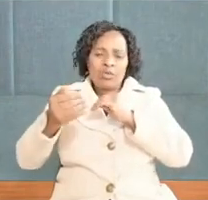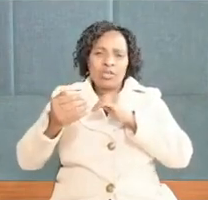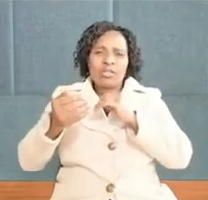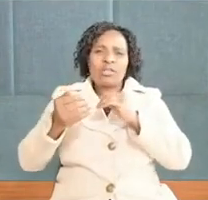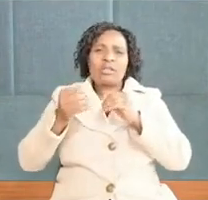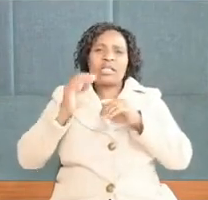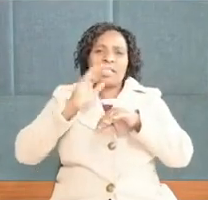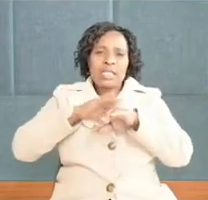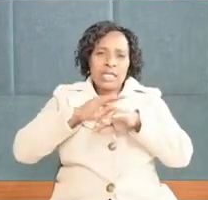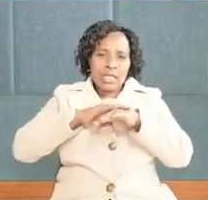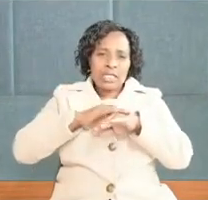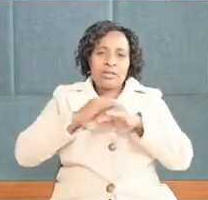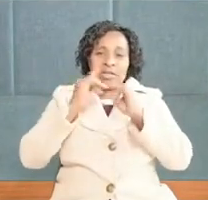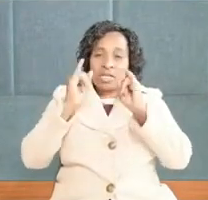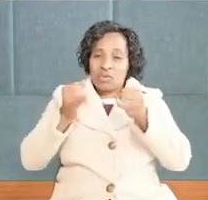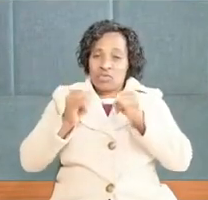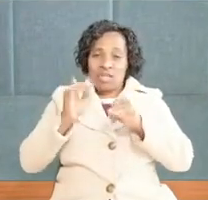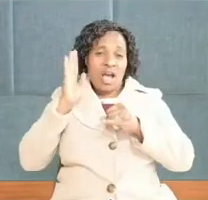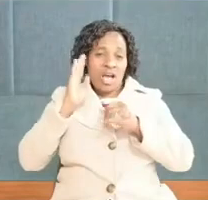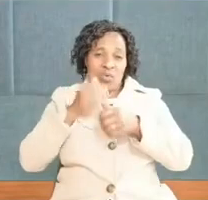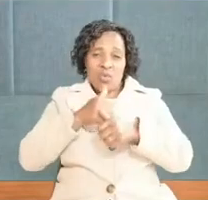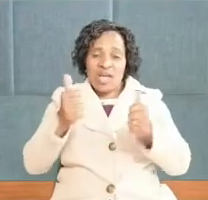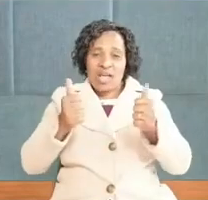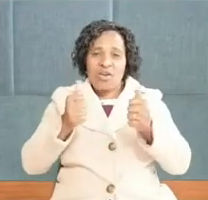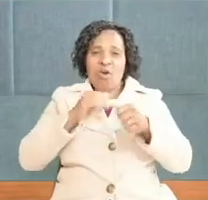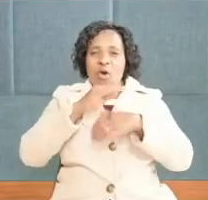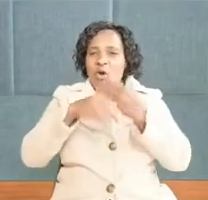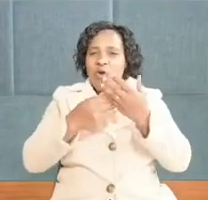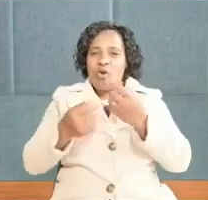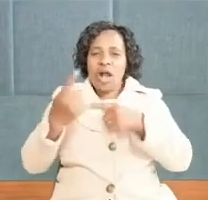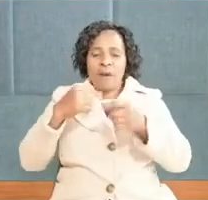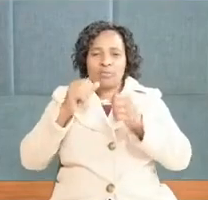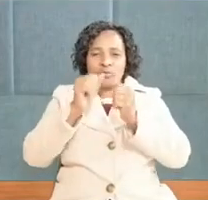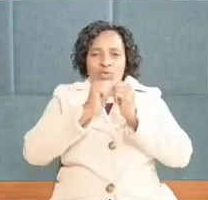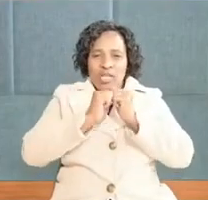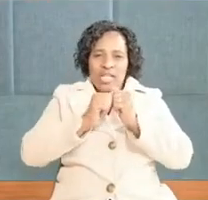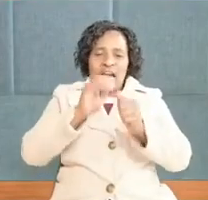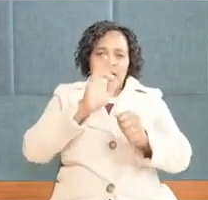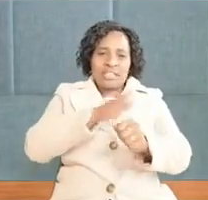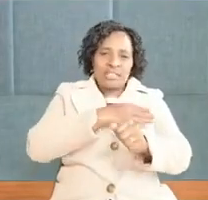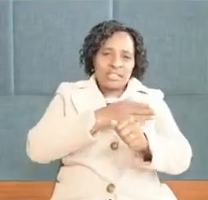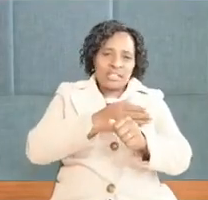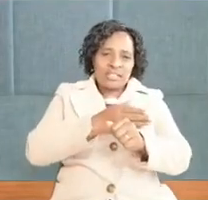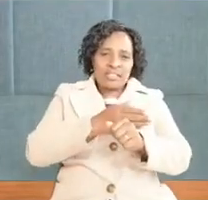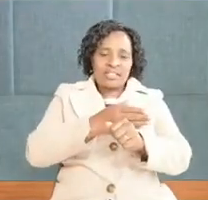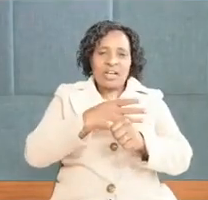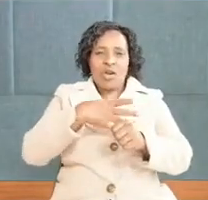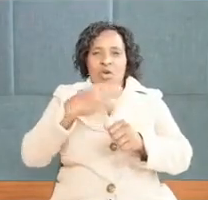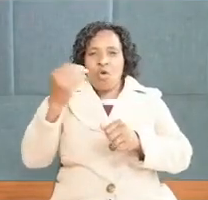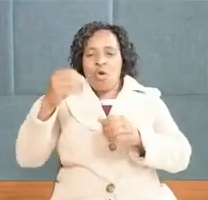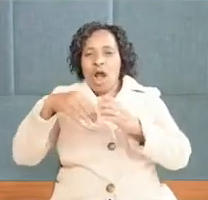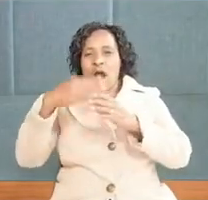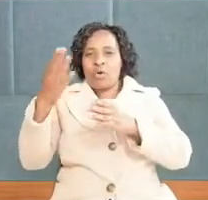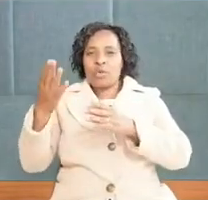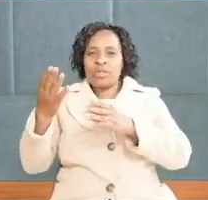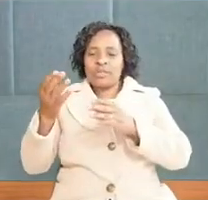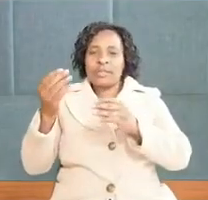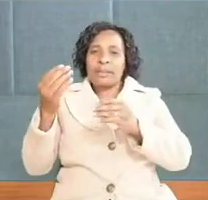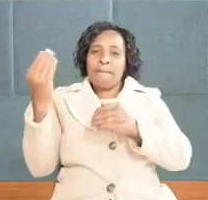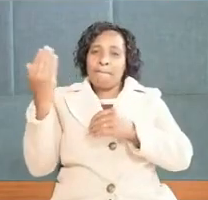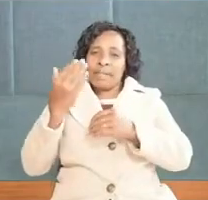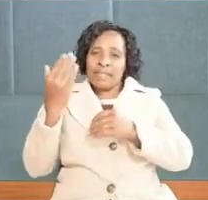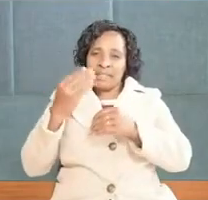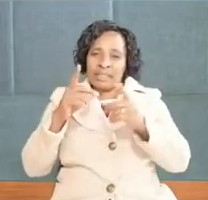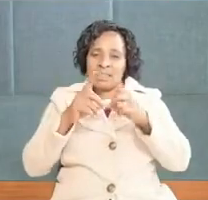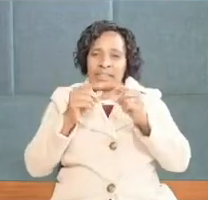news. And so we all came together and sang. So go out and preach the